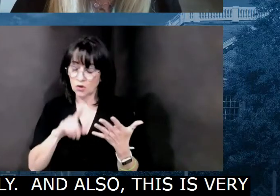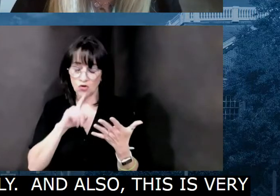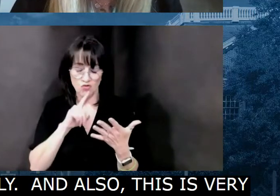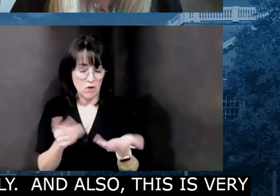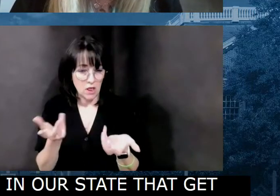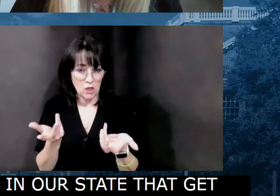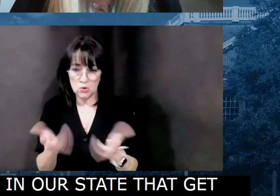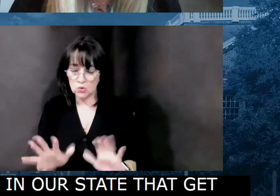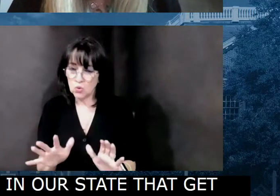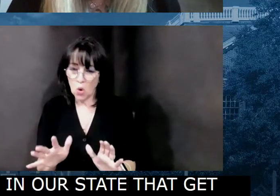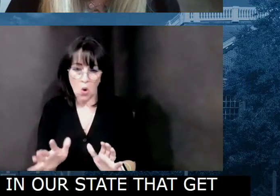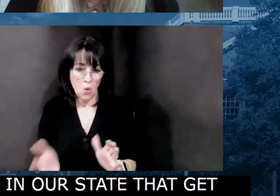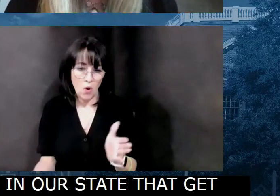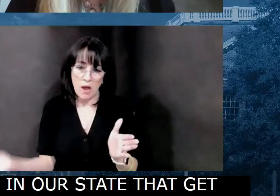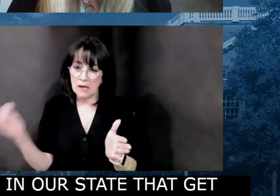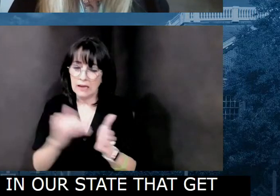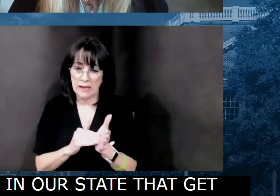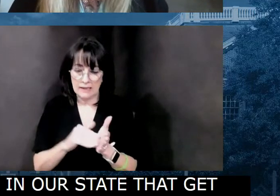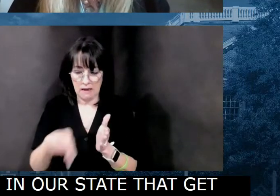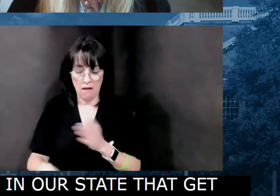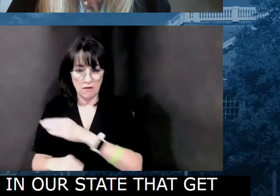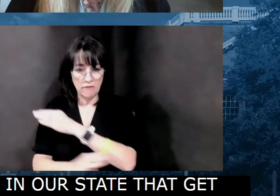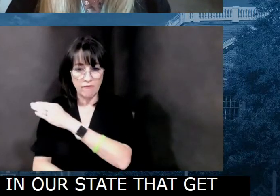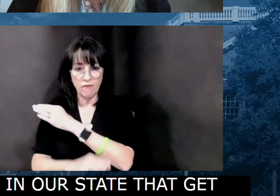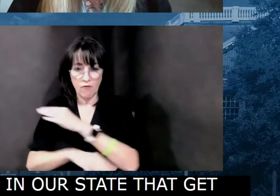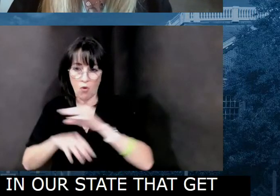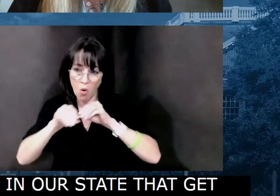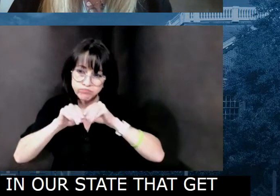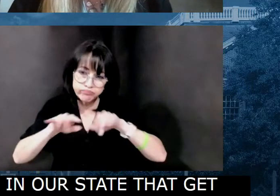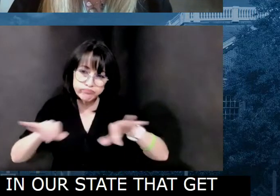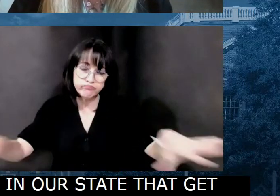us in the coming fall.